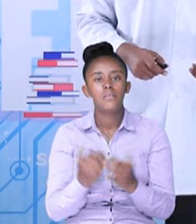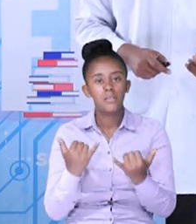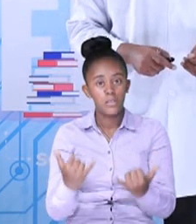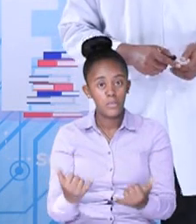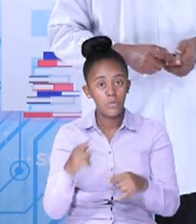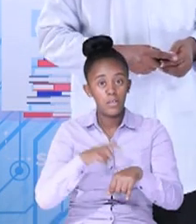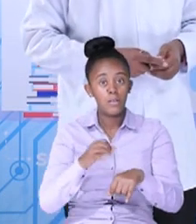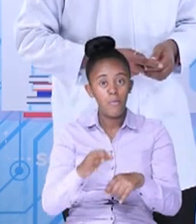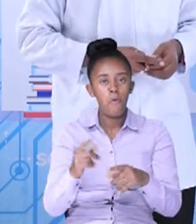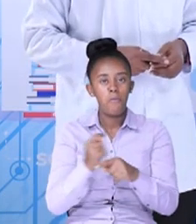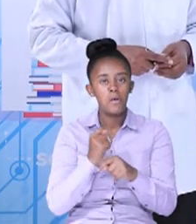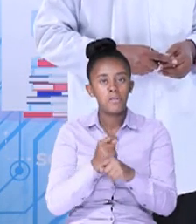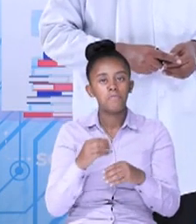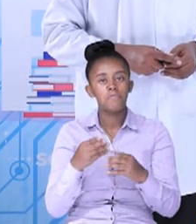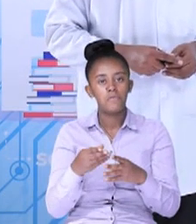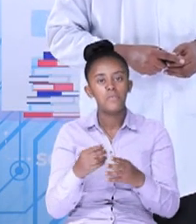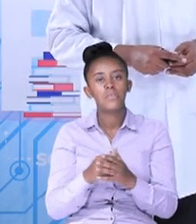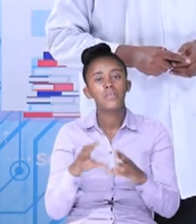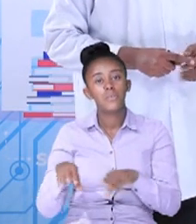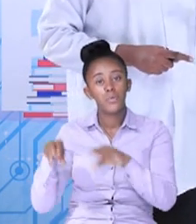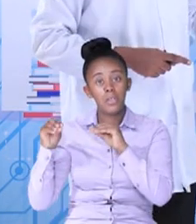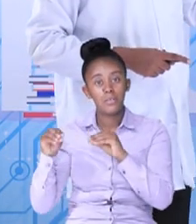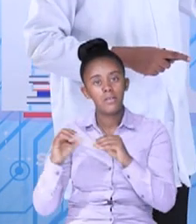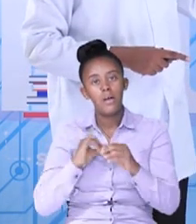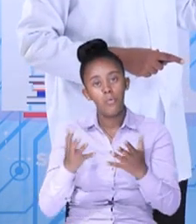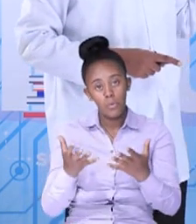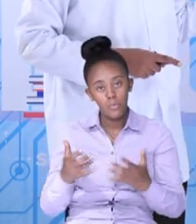Now it's a time of activity. Students, I want you to